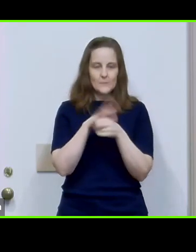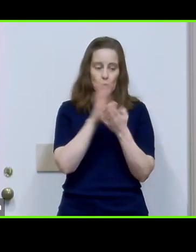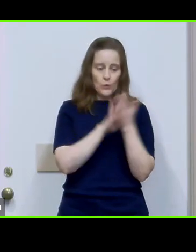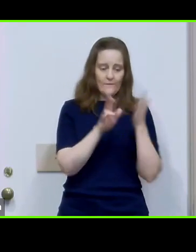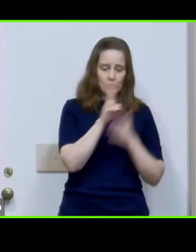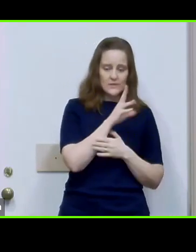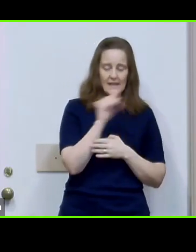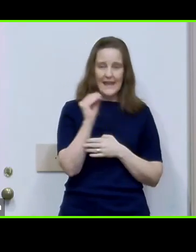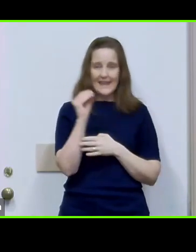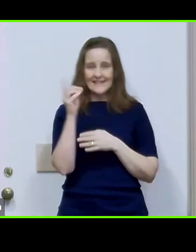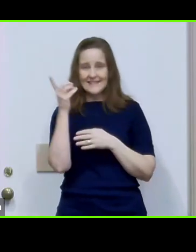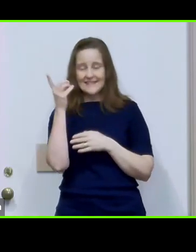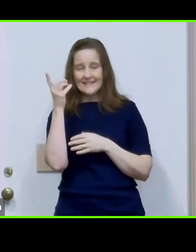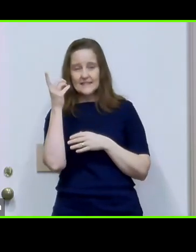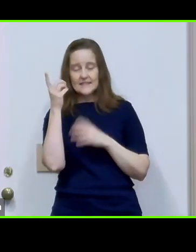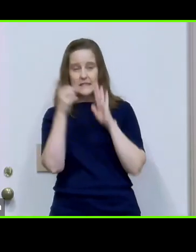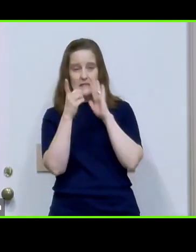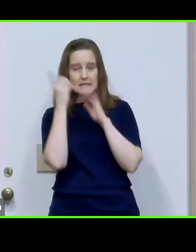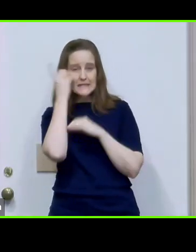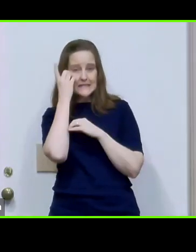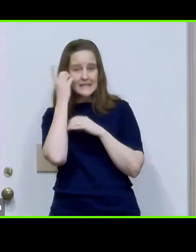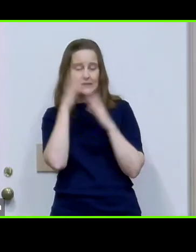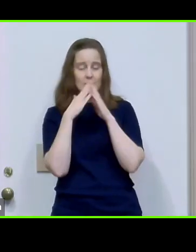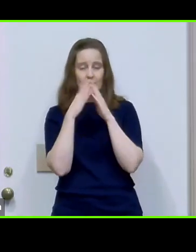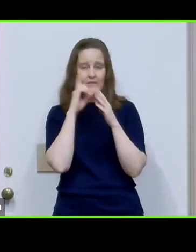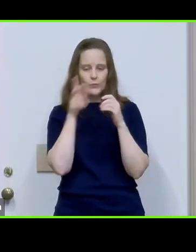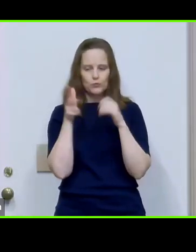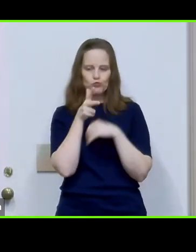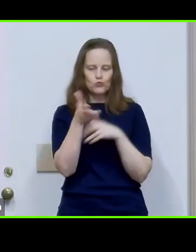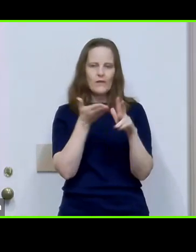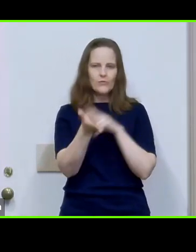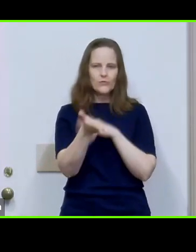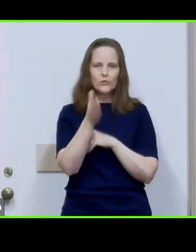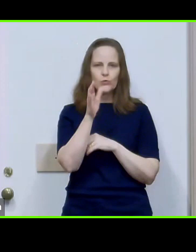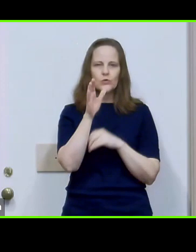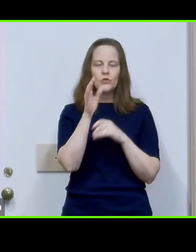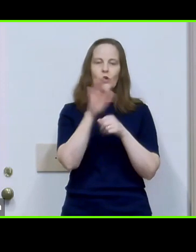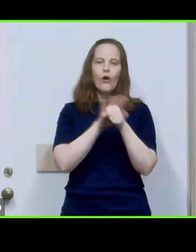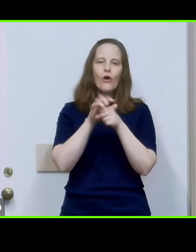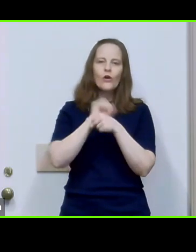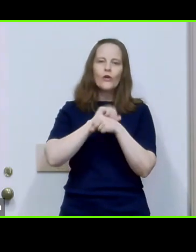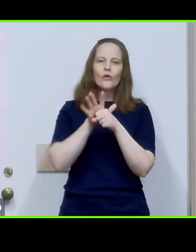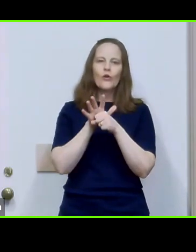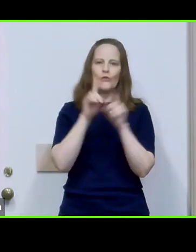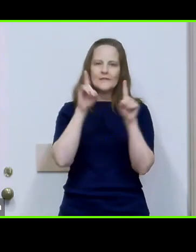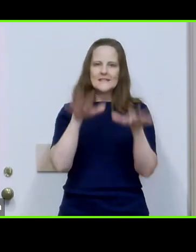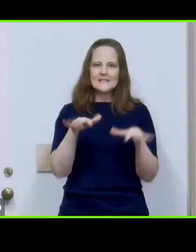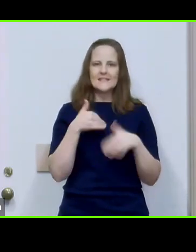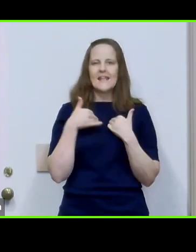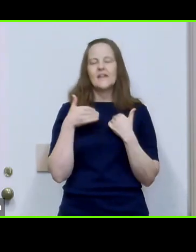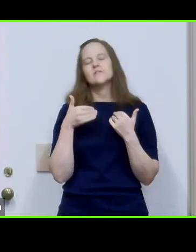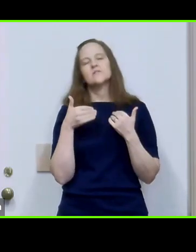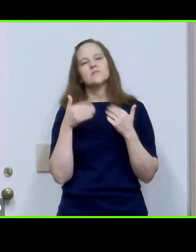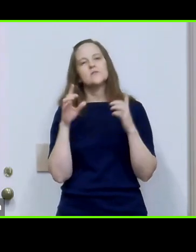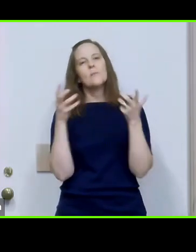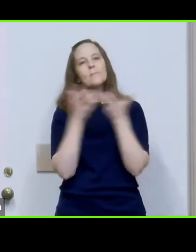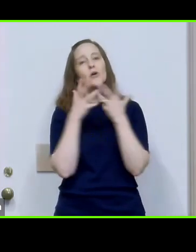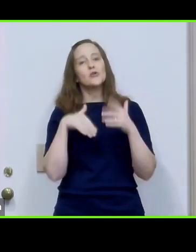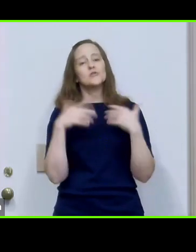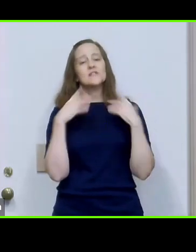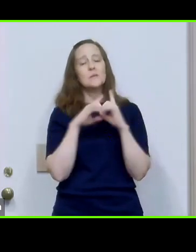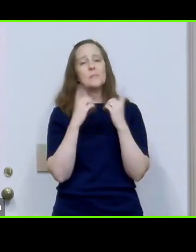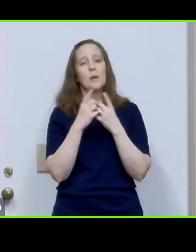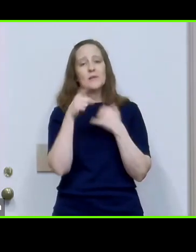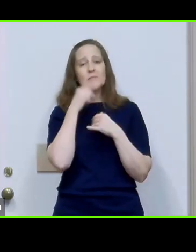community and the Denton community, for drive-through COVID testing. We have great partners at the Department of Public Health that also help us with our